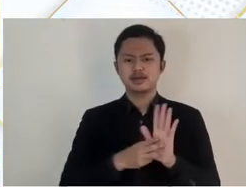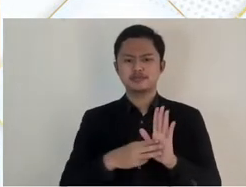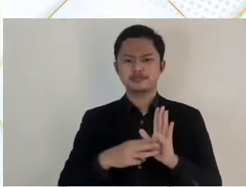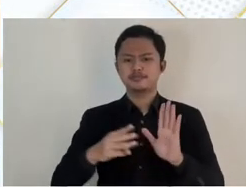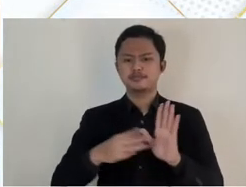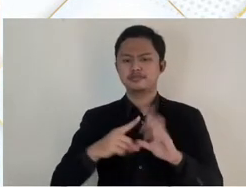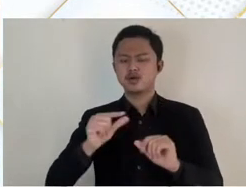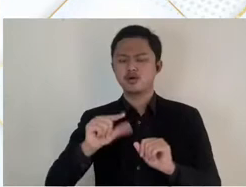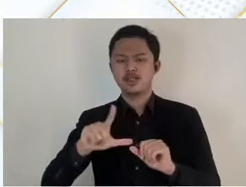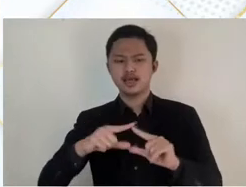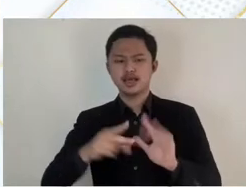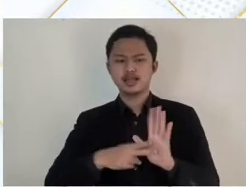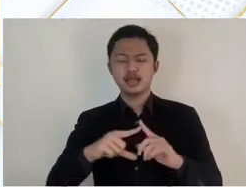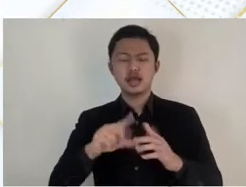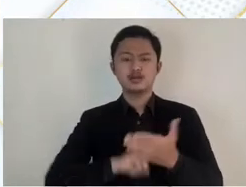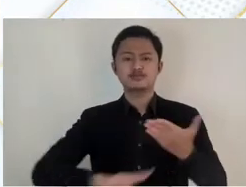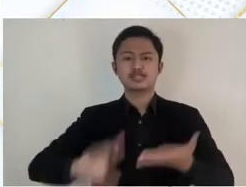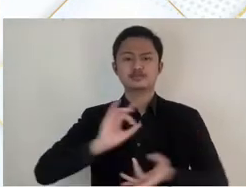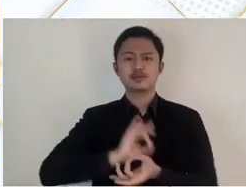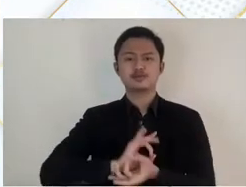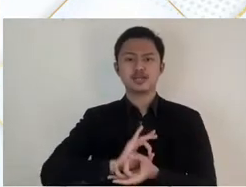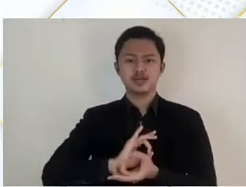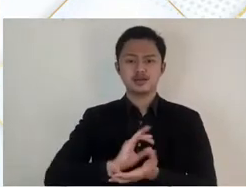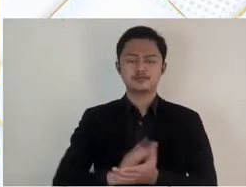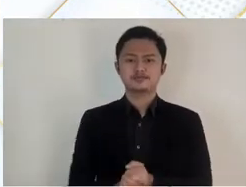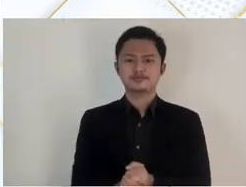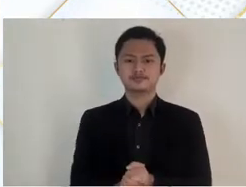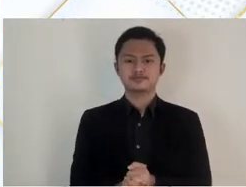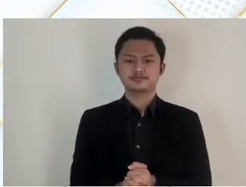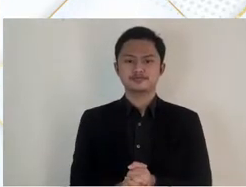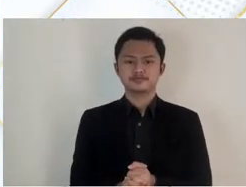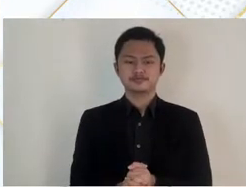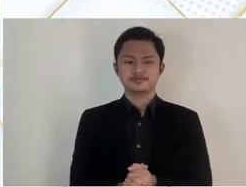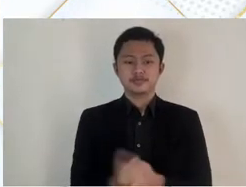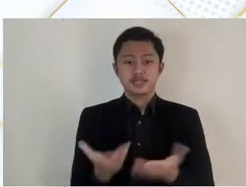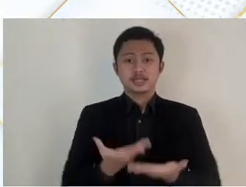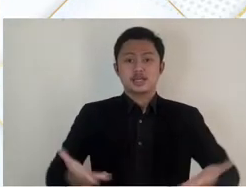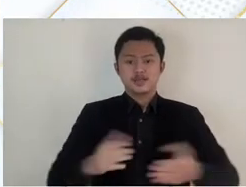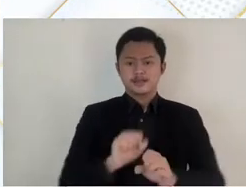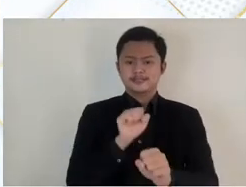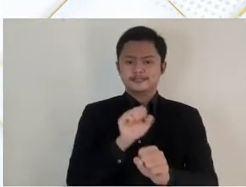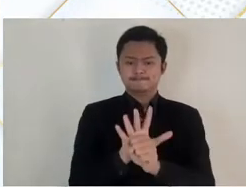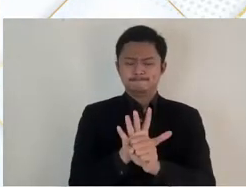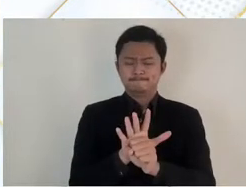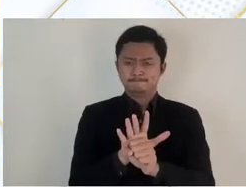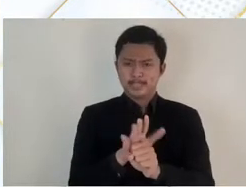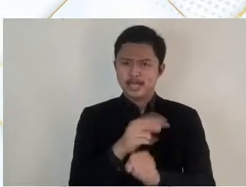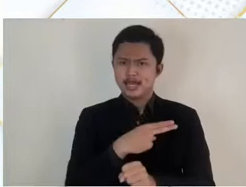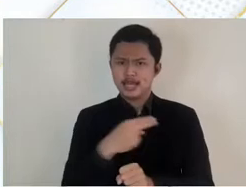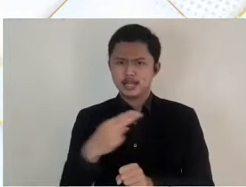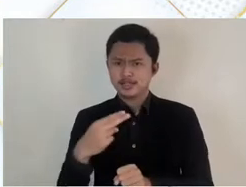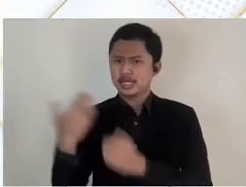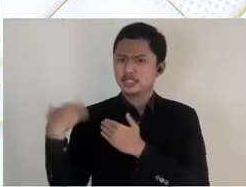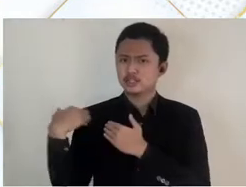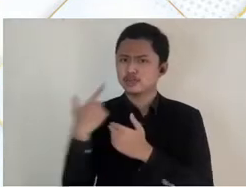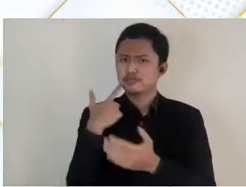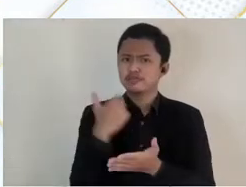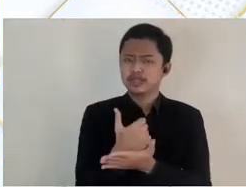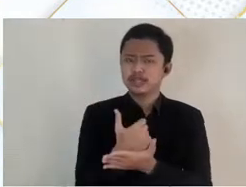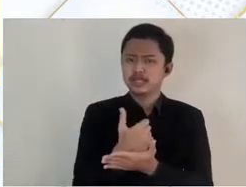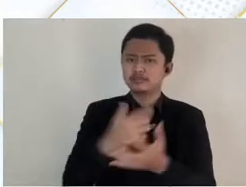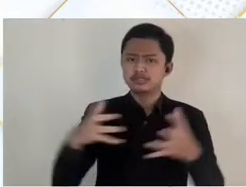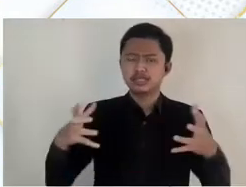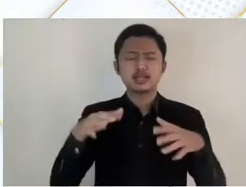from Brawijaya. In the midst of global pandemic outbreak, what is Indonesia's major role and contribution